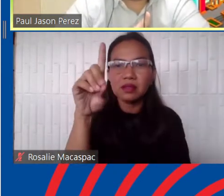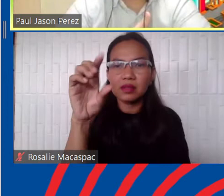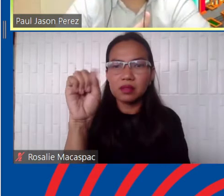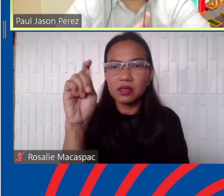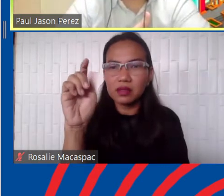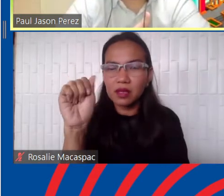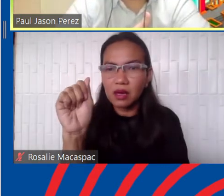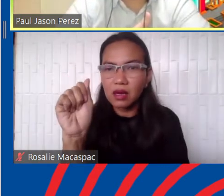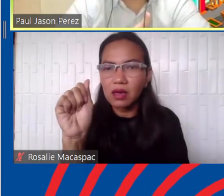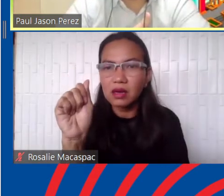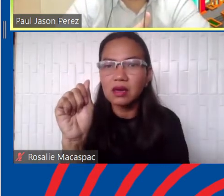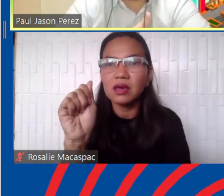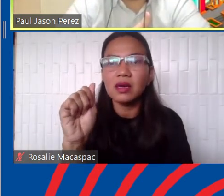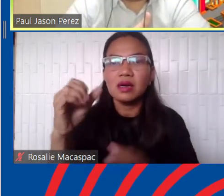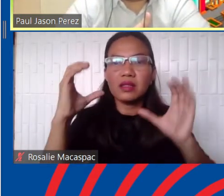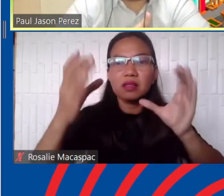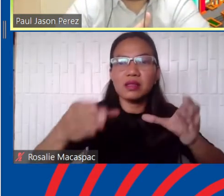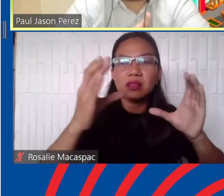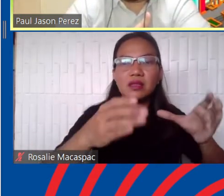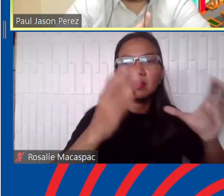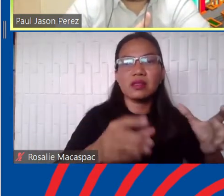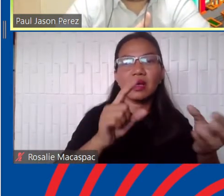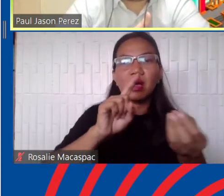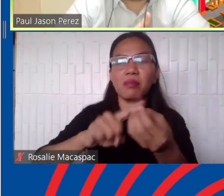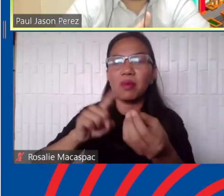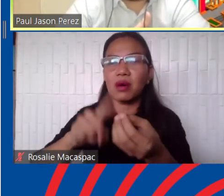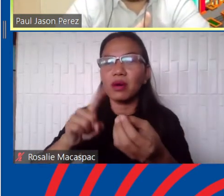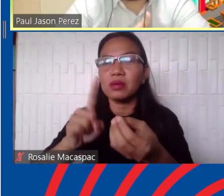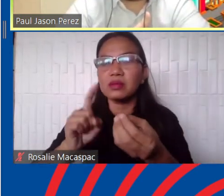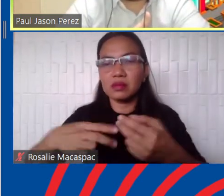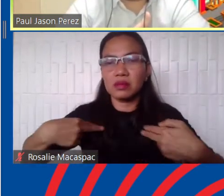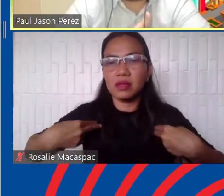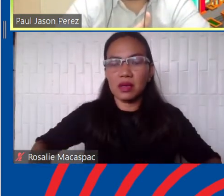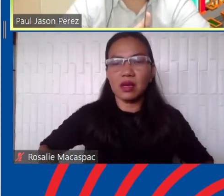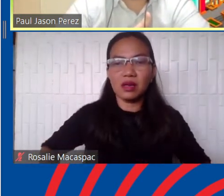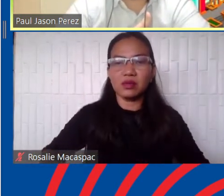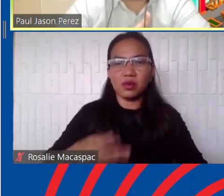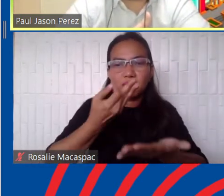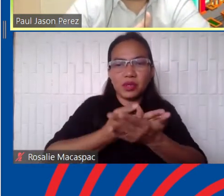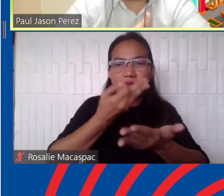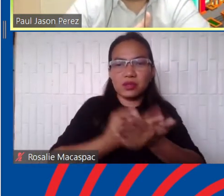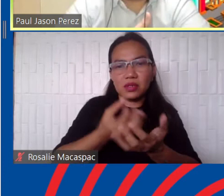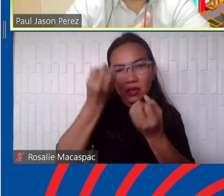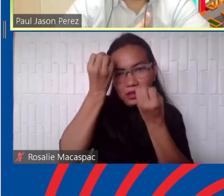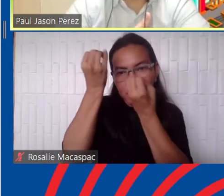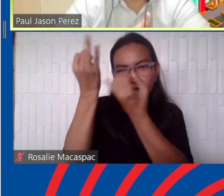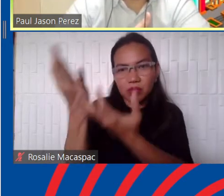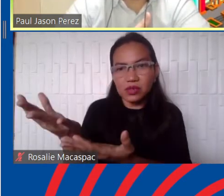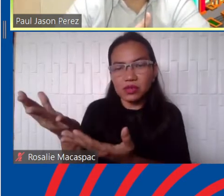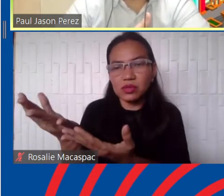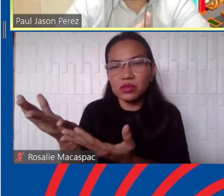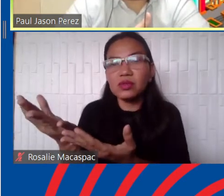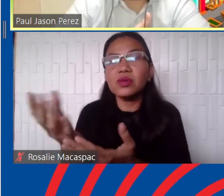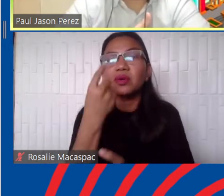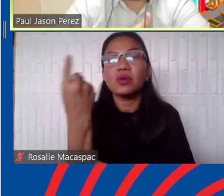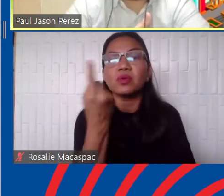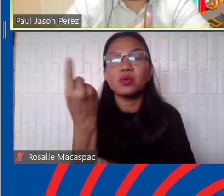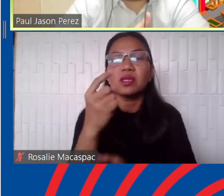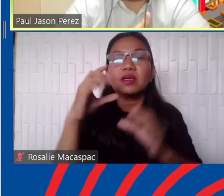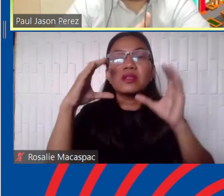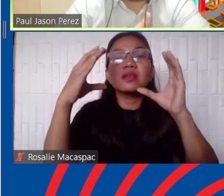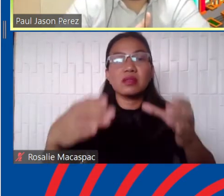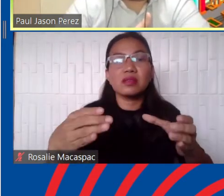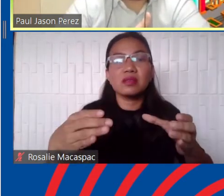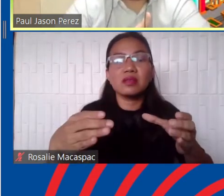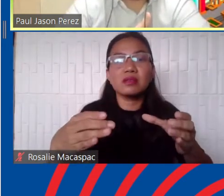the citizens regarding their health or financial information, only citizens